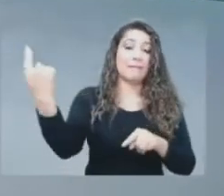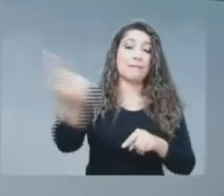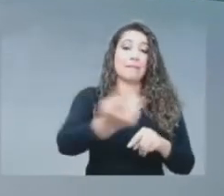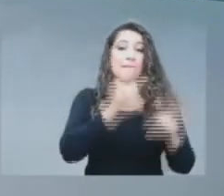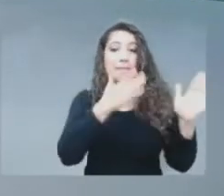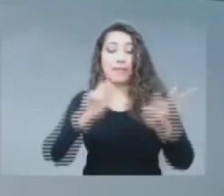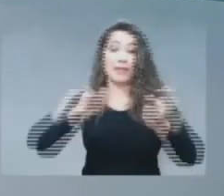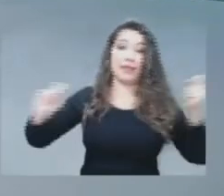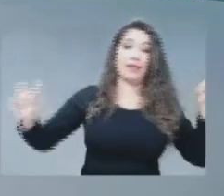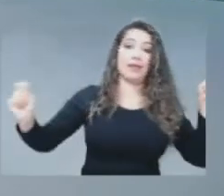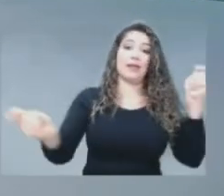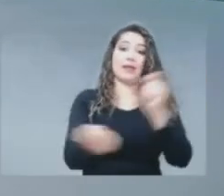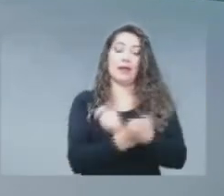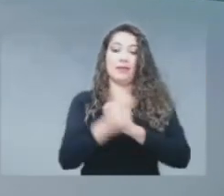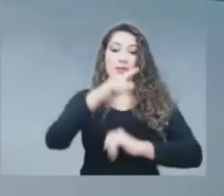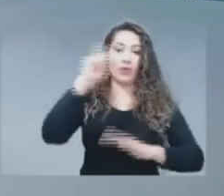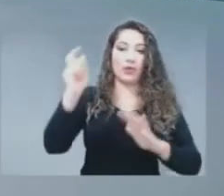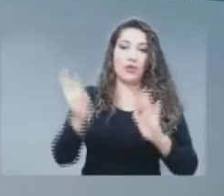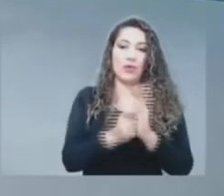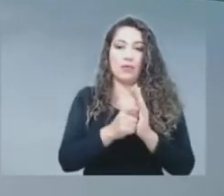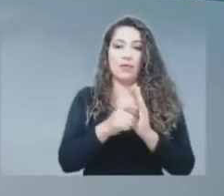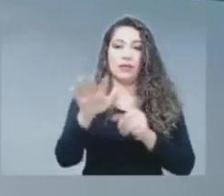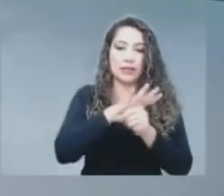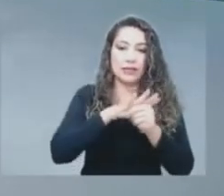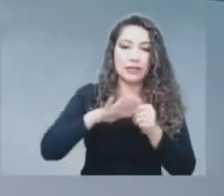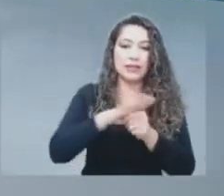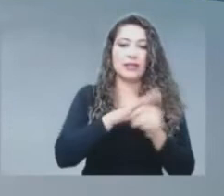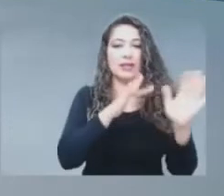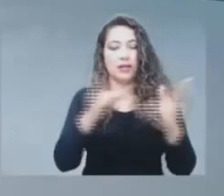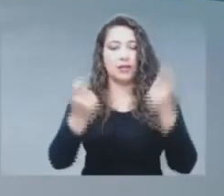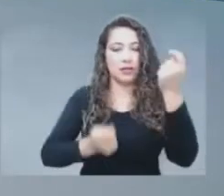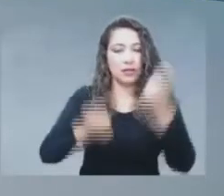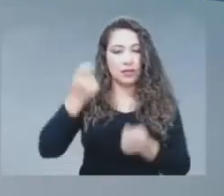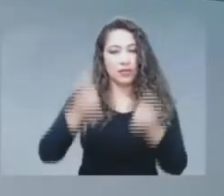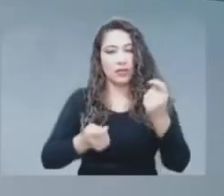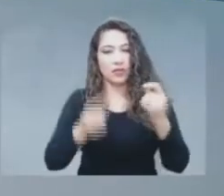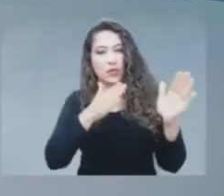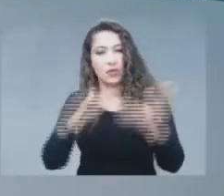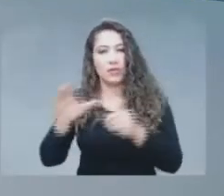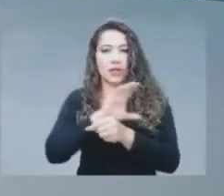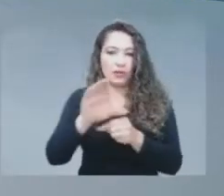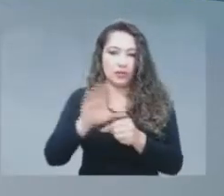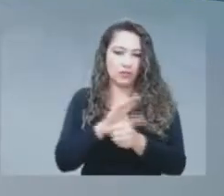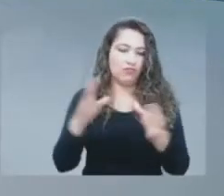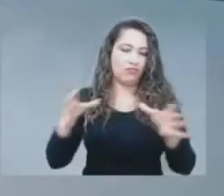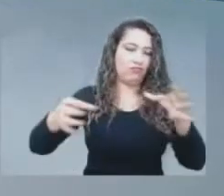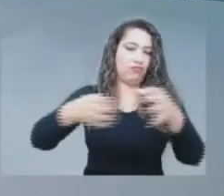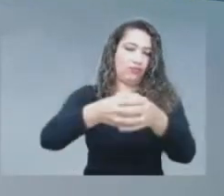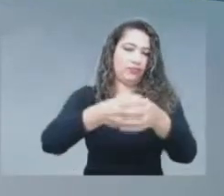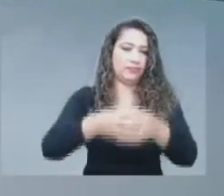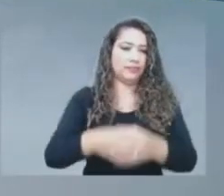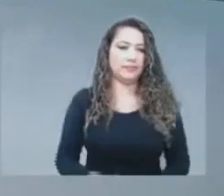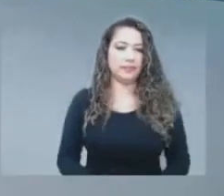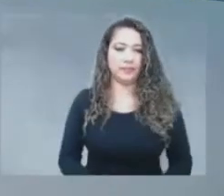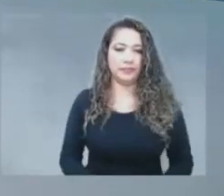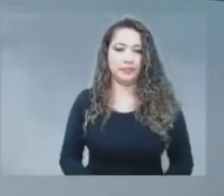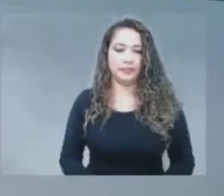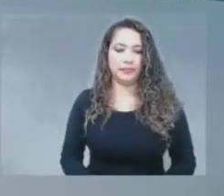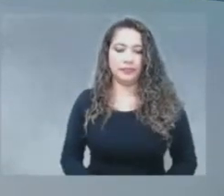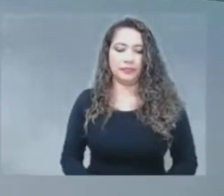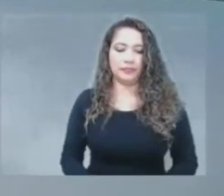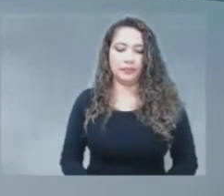generate a total transformation in the economic sectors of society.